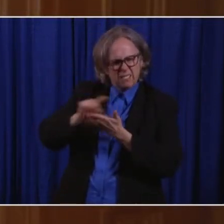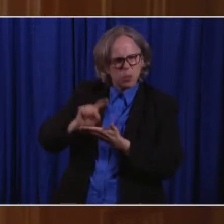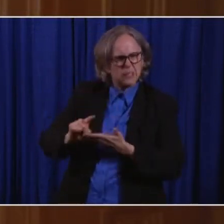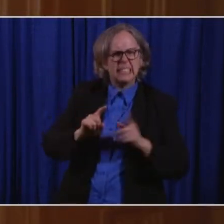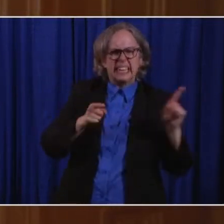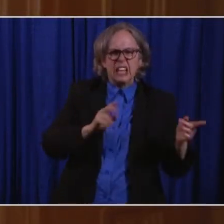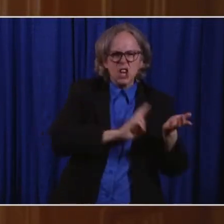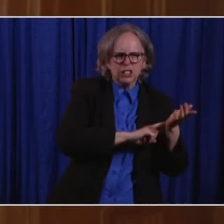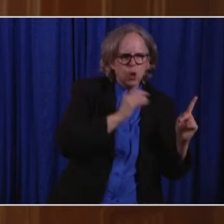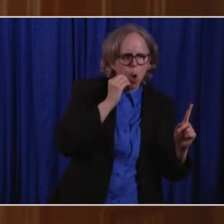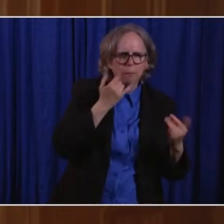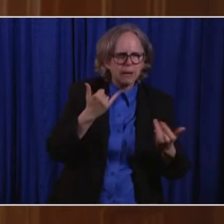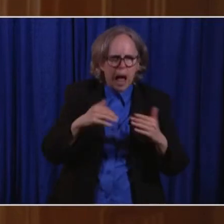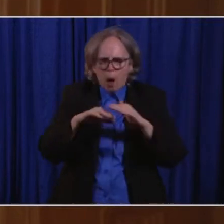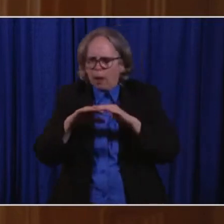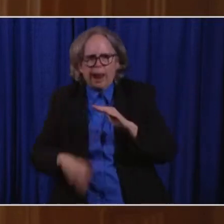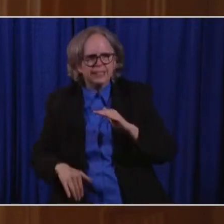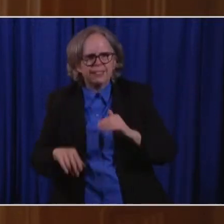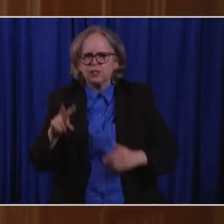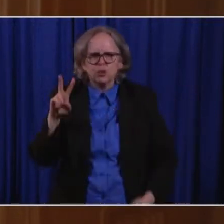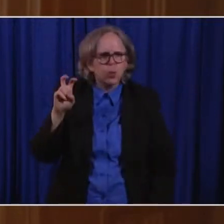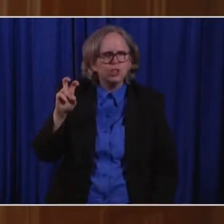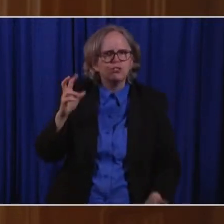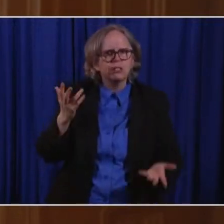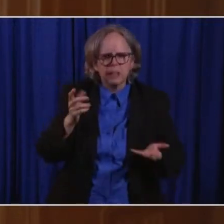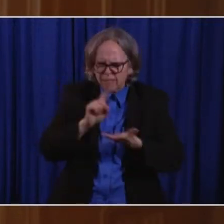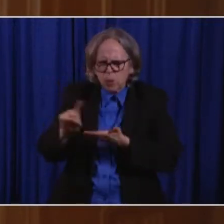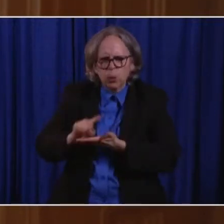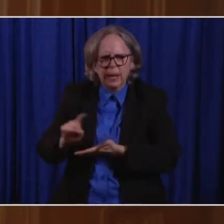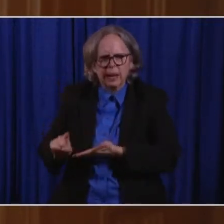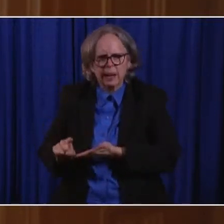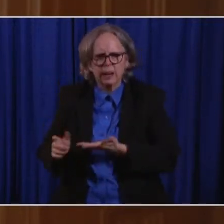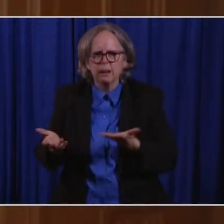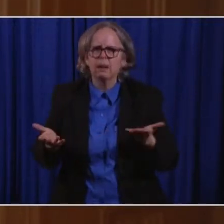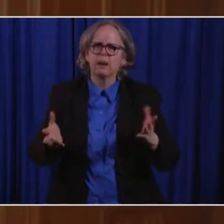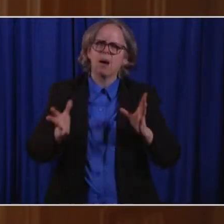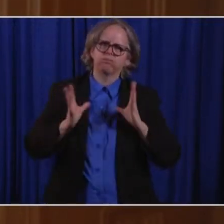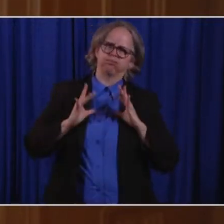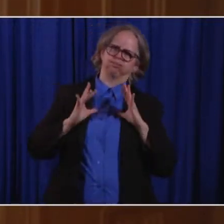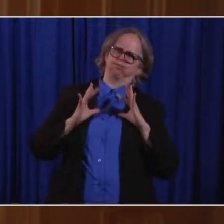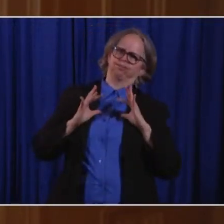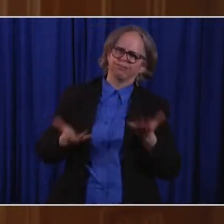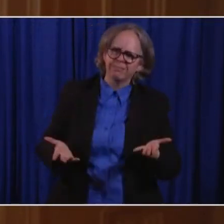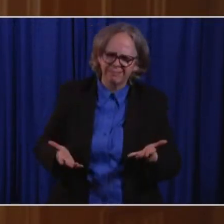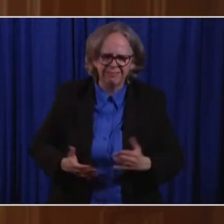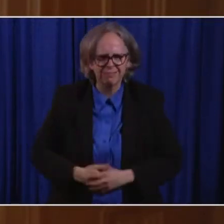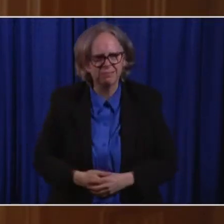new cases per week. Further, as of today,